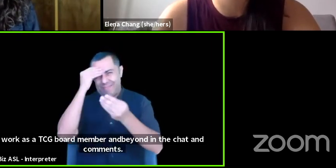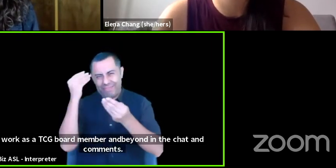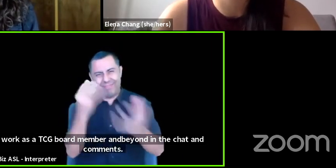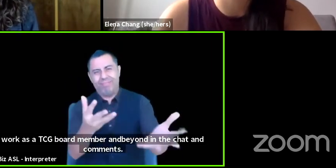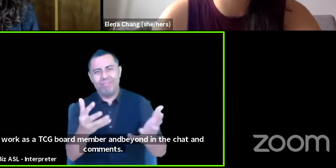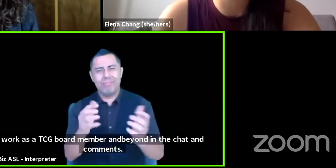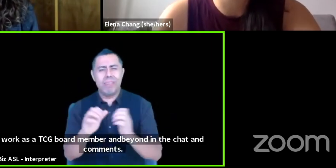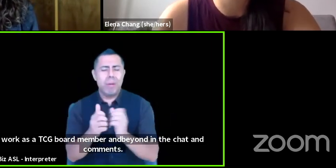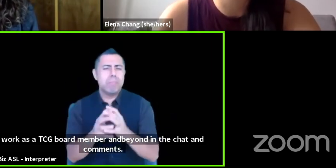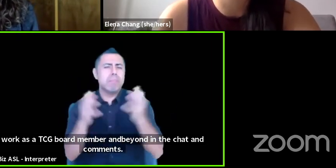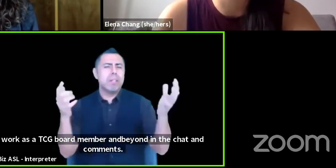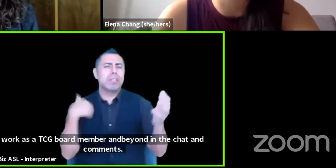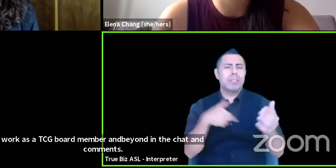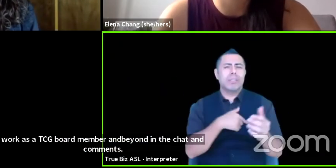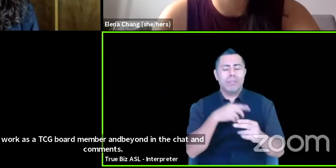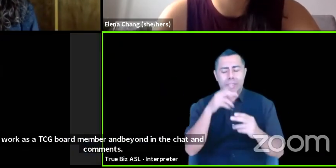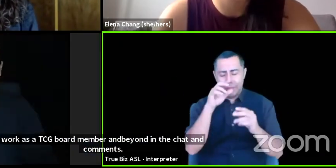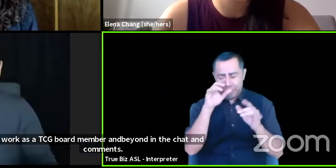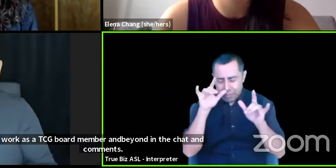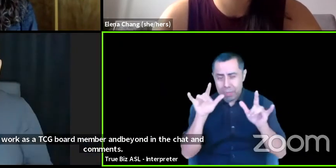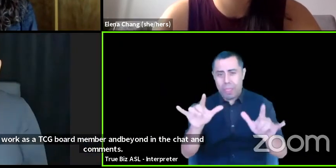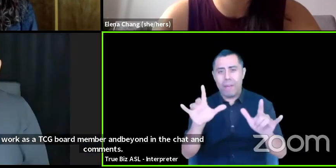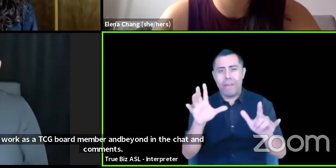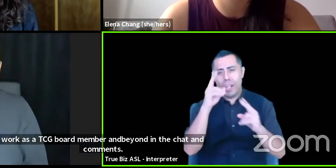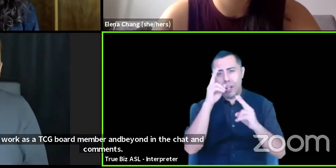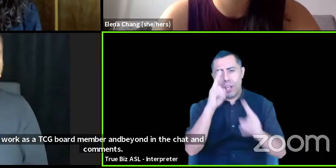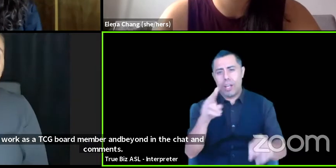FastHorse. Larissa, the mic is yours.